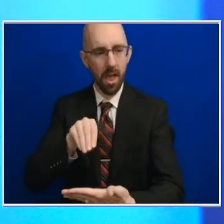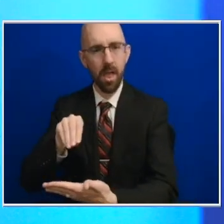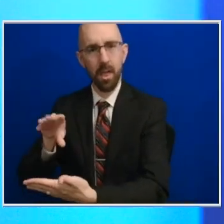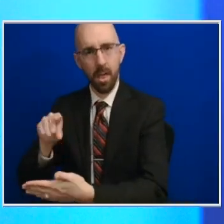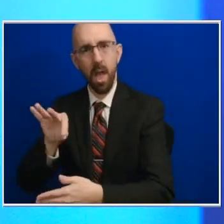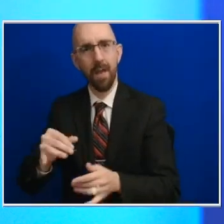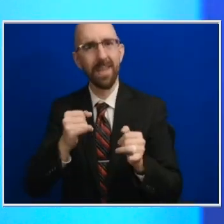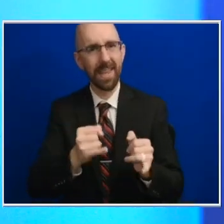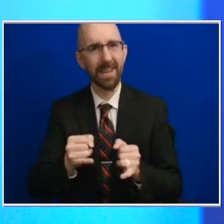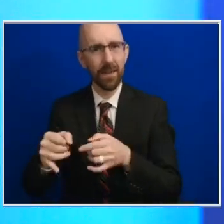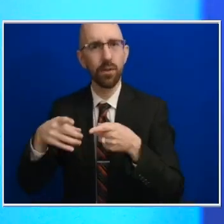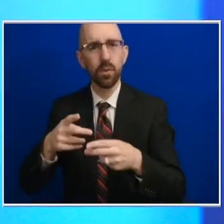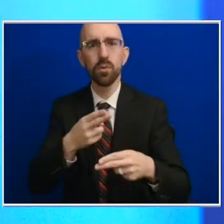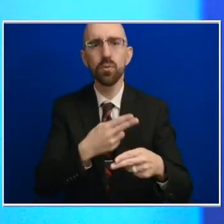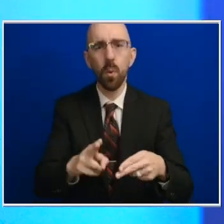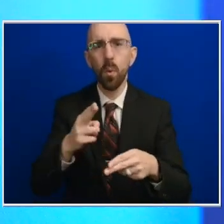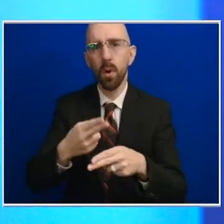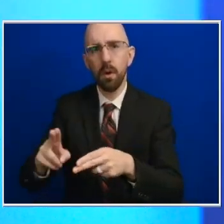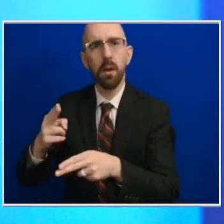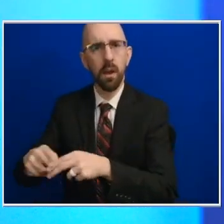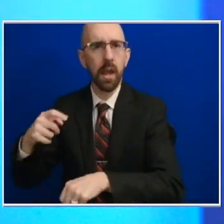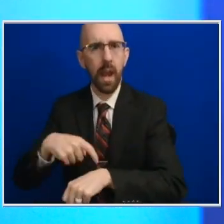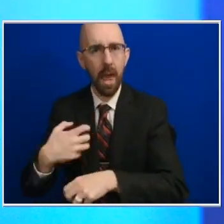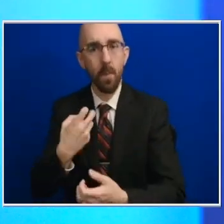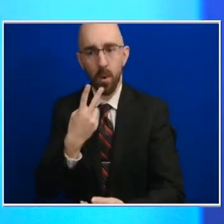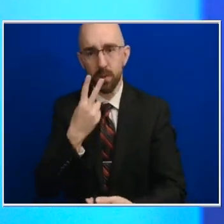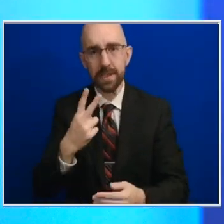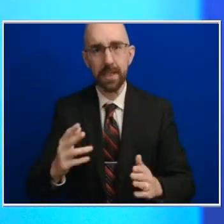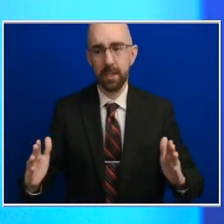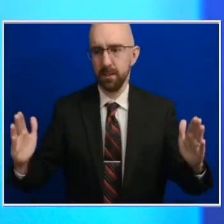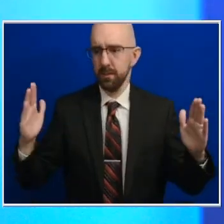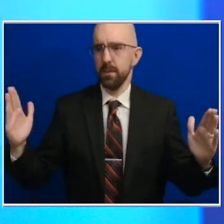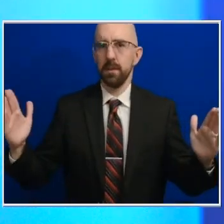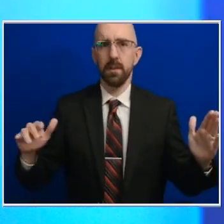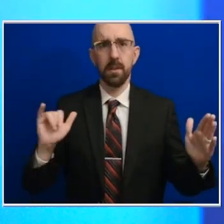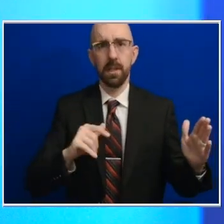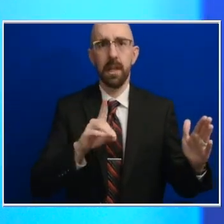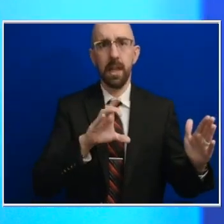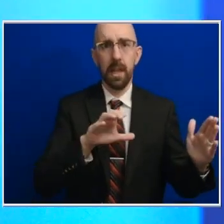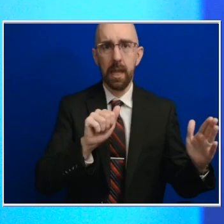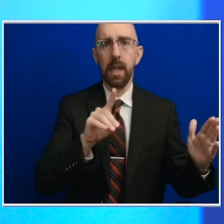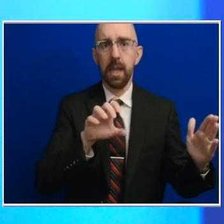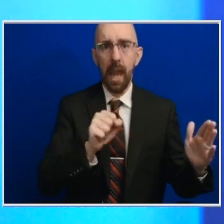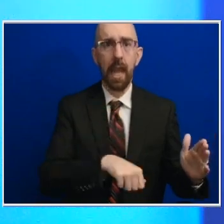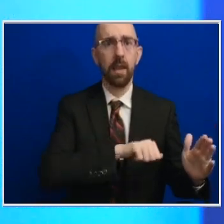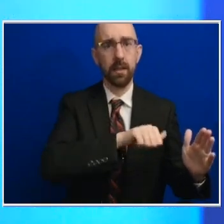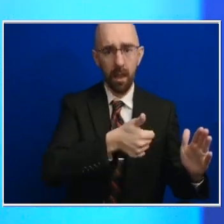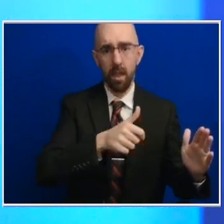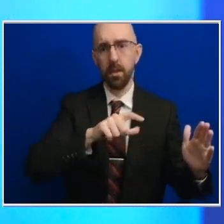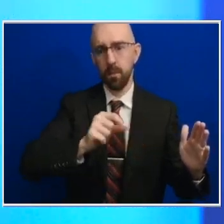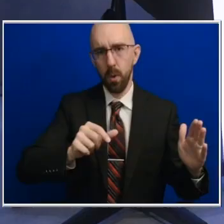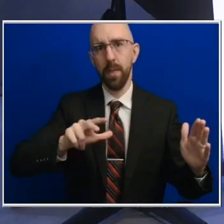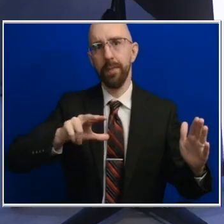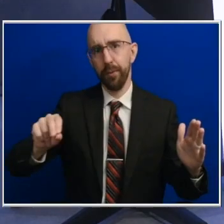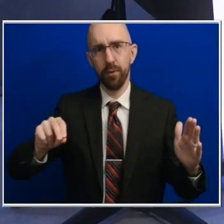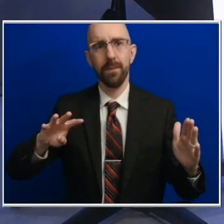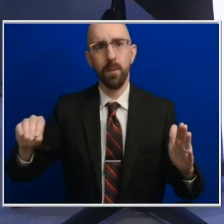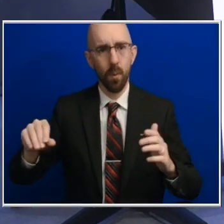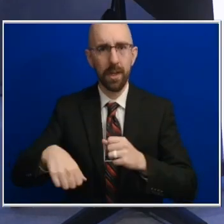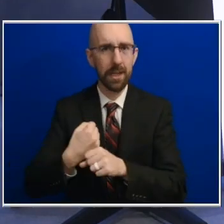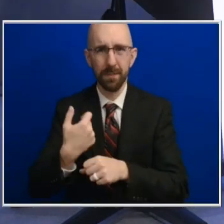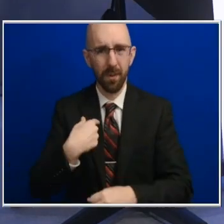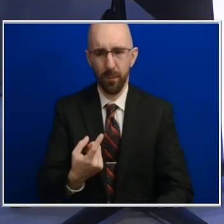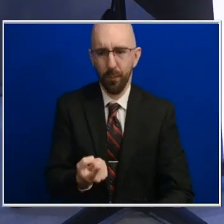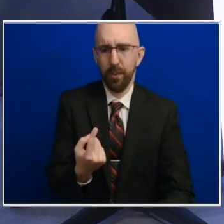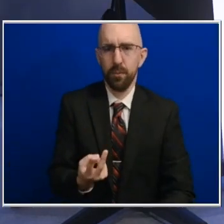of time. I'd like to see something that happens over decades as opposed to 2 or 3 years. Okay, I'm just going to throw one thing out at you